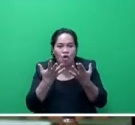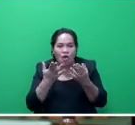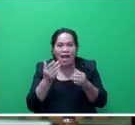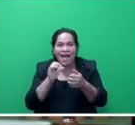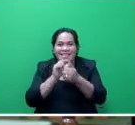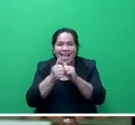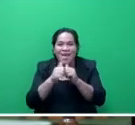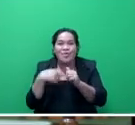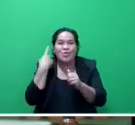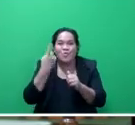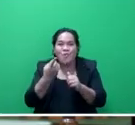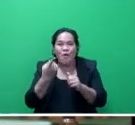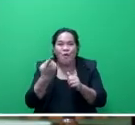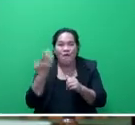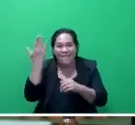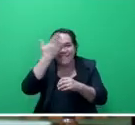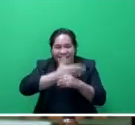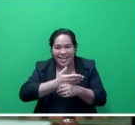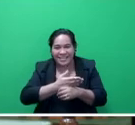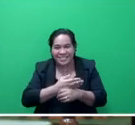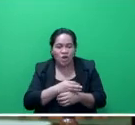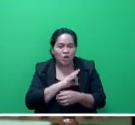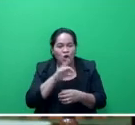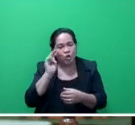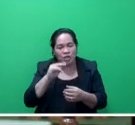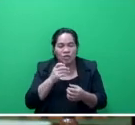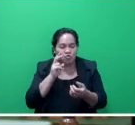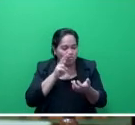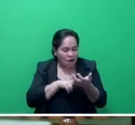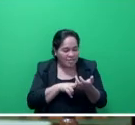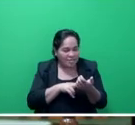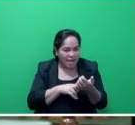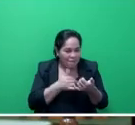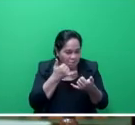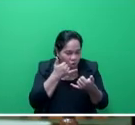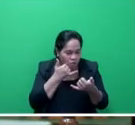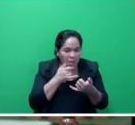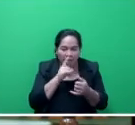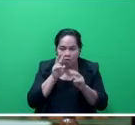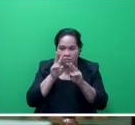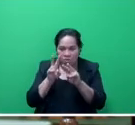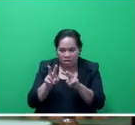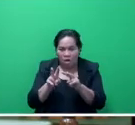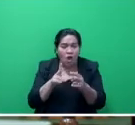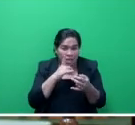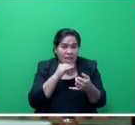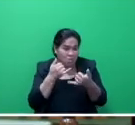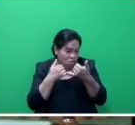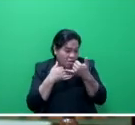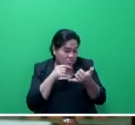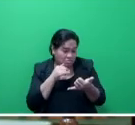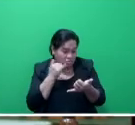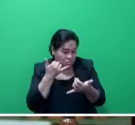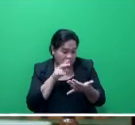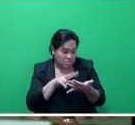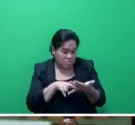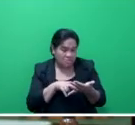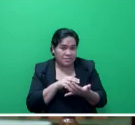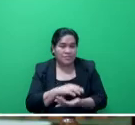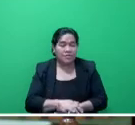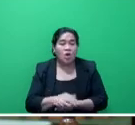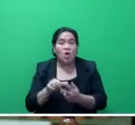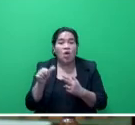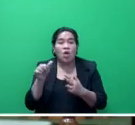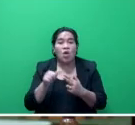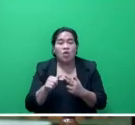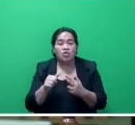be able to watch it on their phones through using Wailesi platform. We are also providing $4.7 million to Digital Fiji to